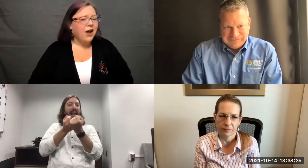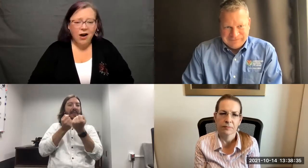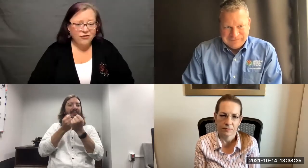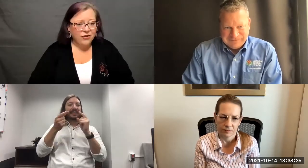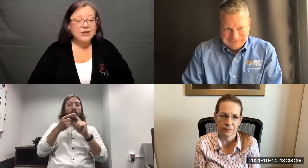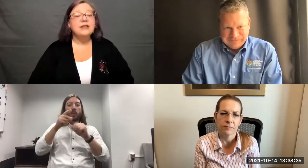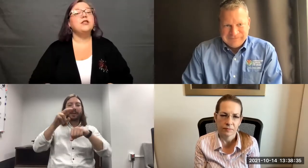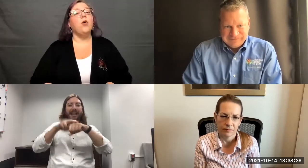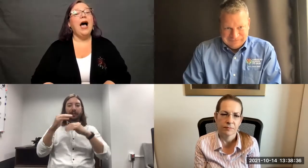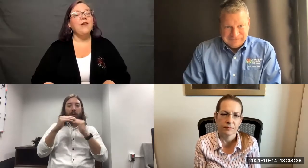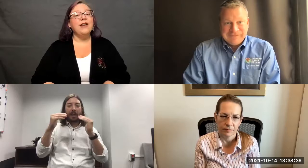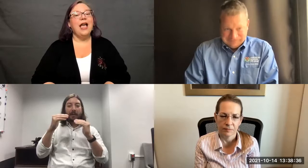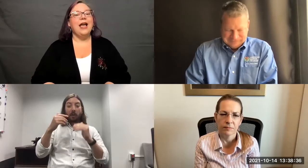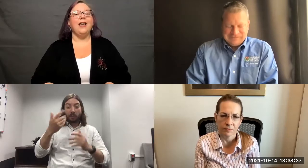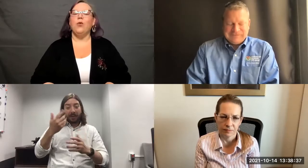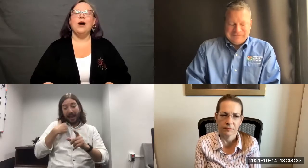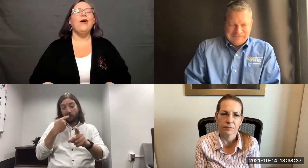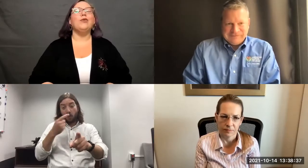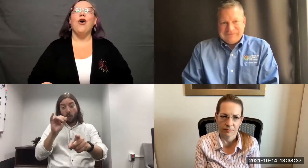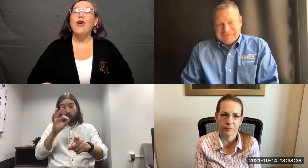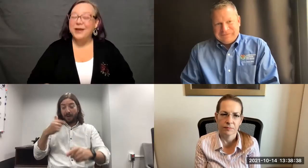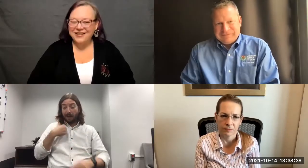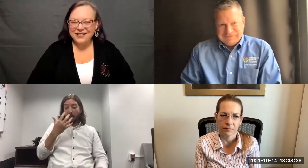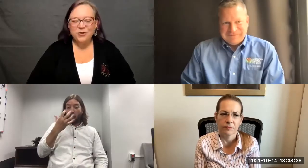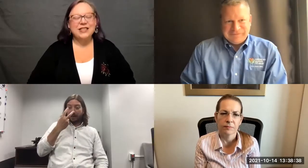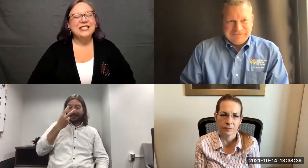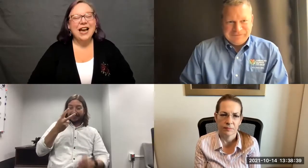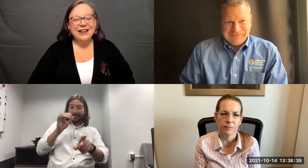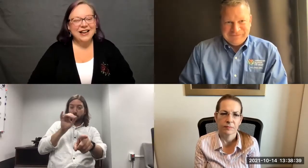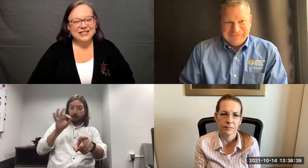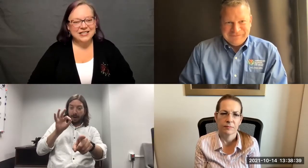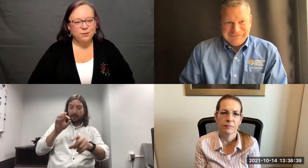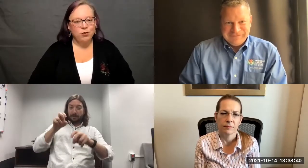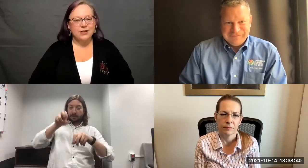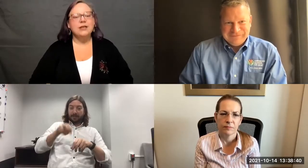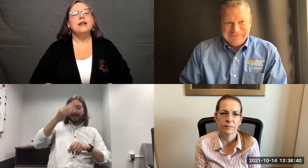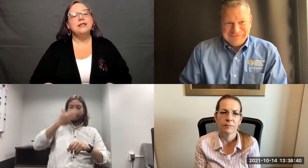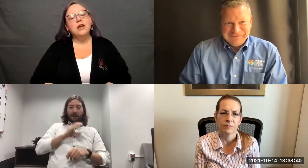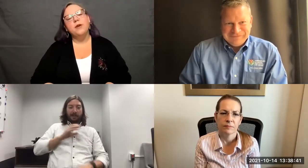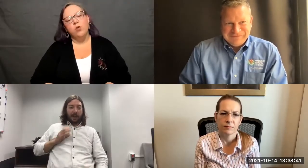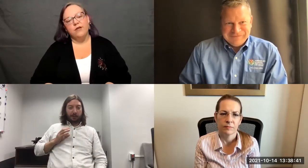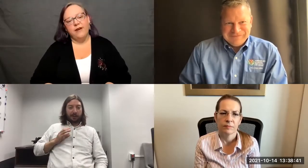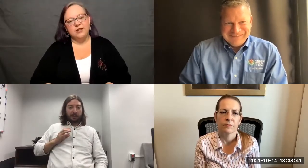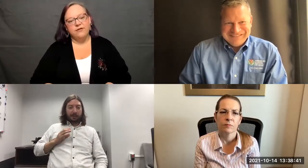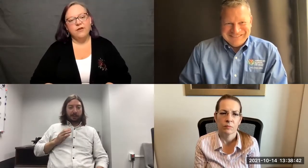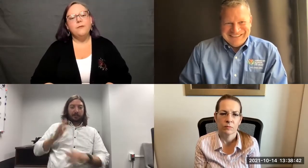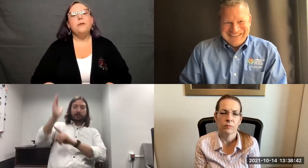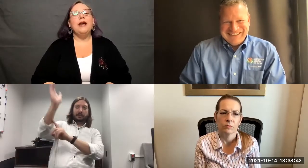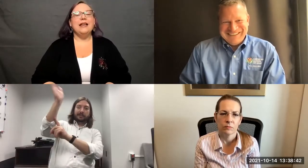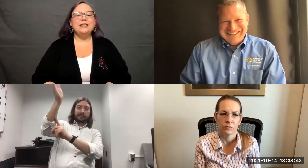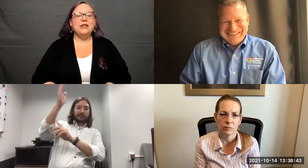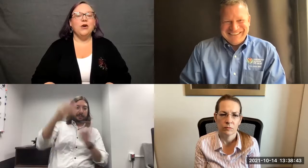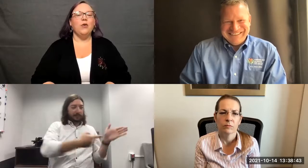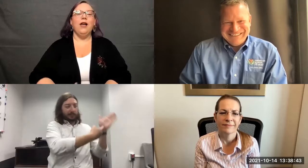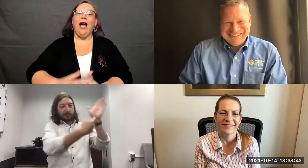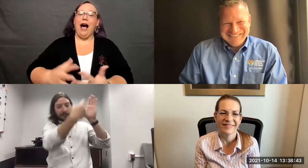is tough. So having a well-honed army with data as the support is going to be more effective.